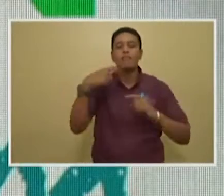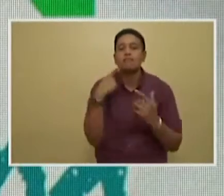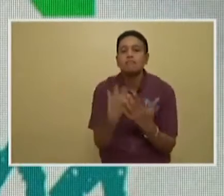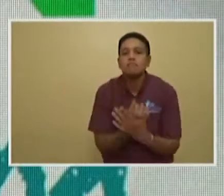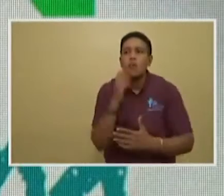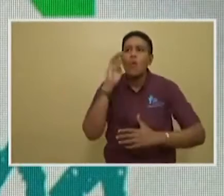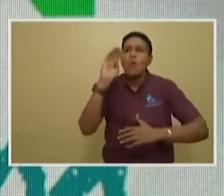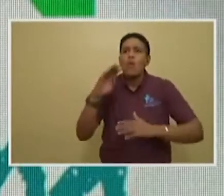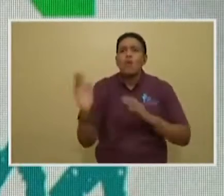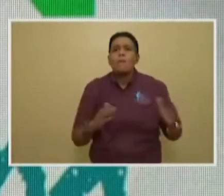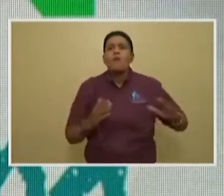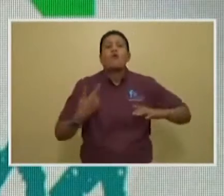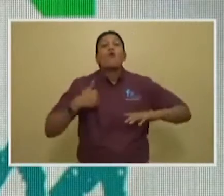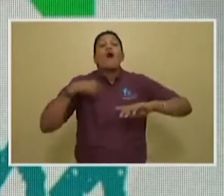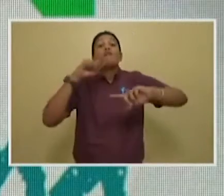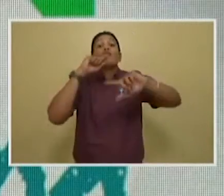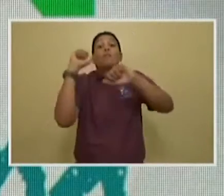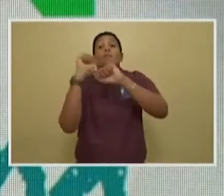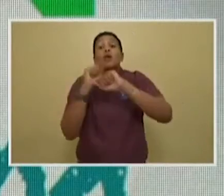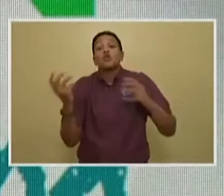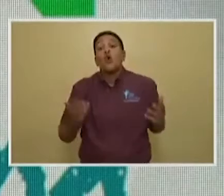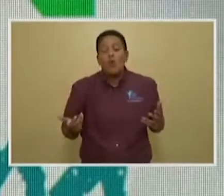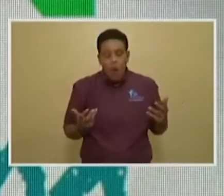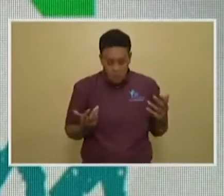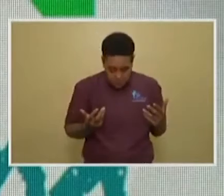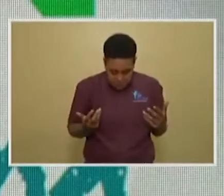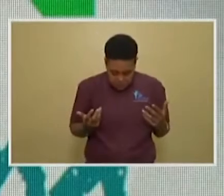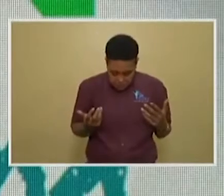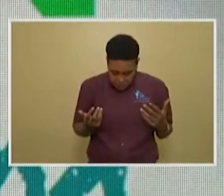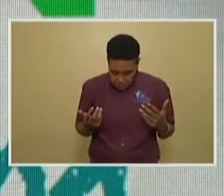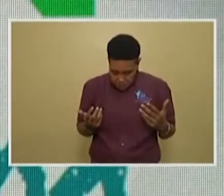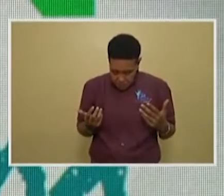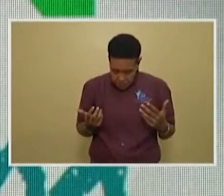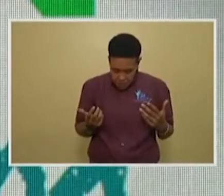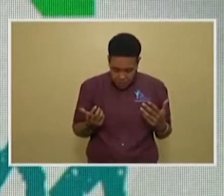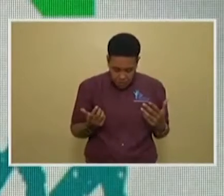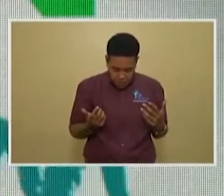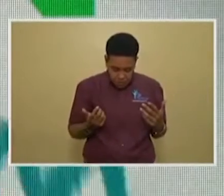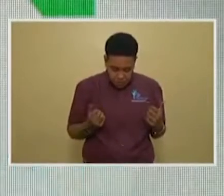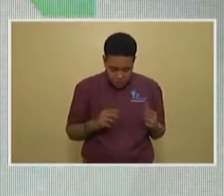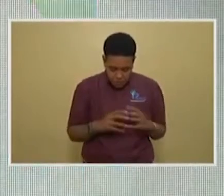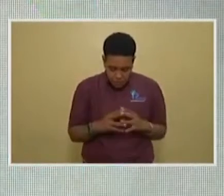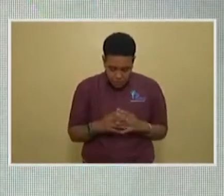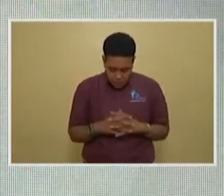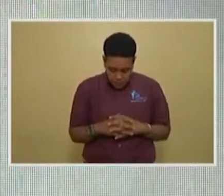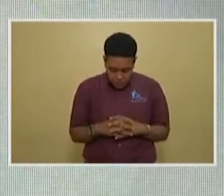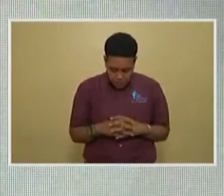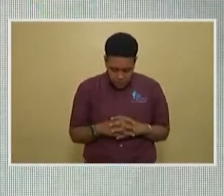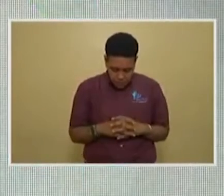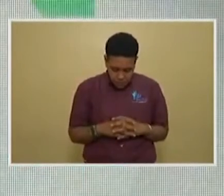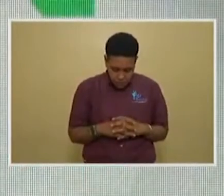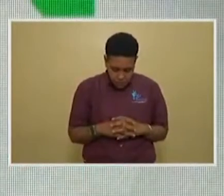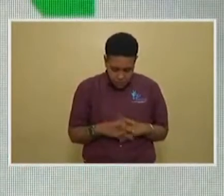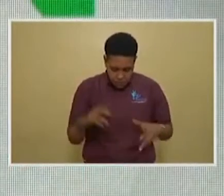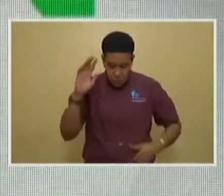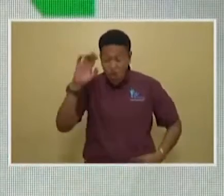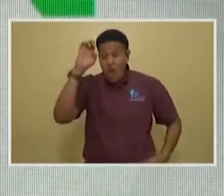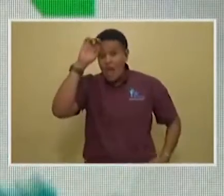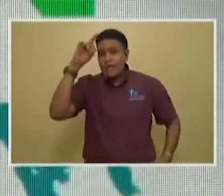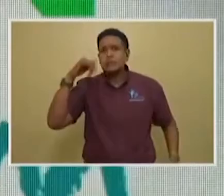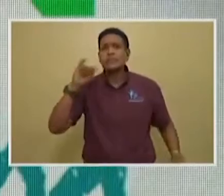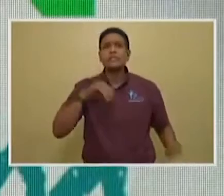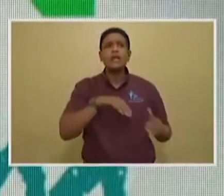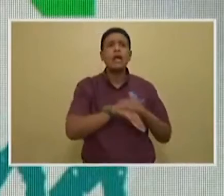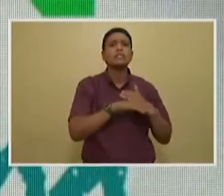all the preparations, and we have to ensure that your education is still accessible, regardless of whether